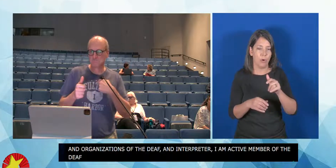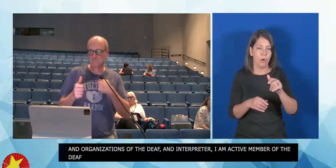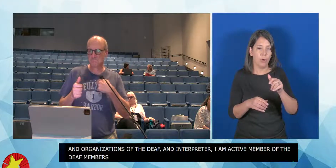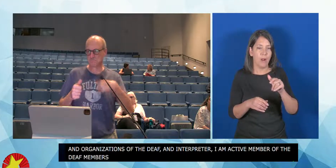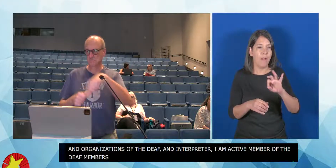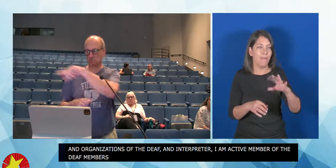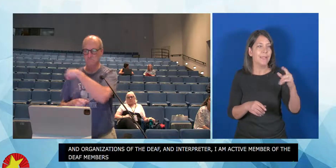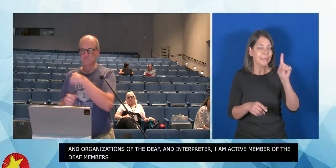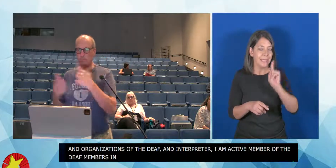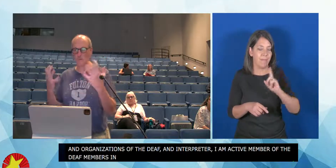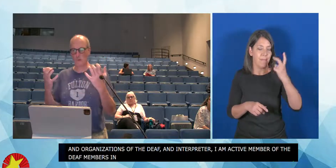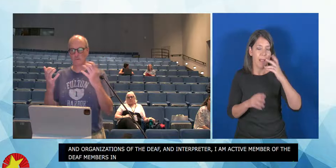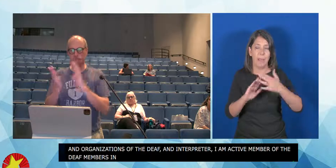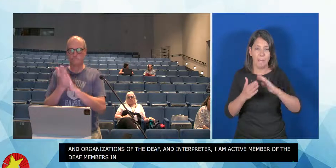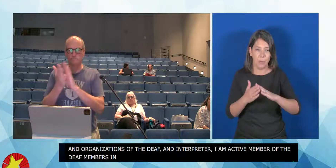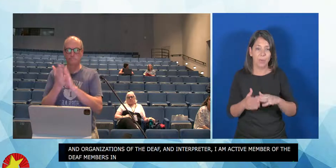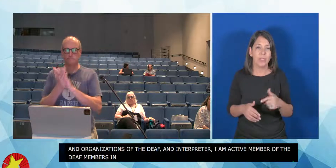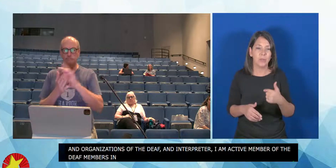2 comments.